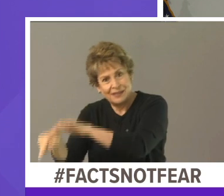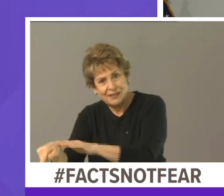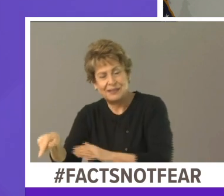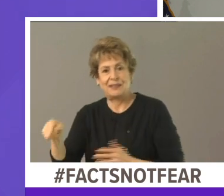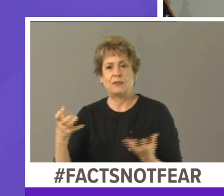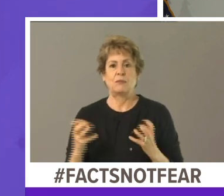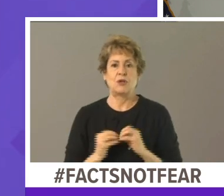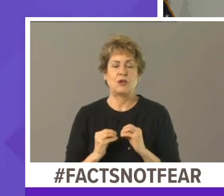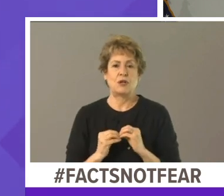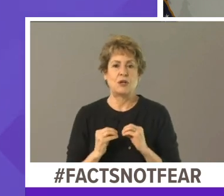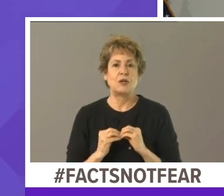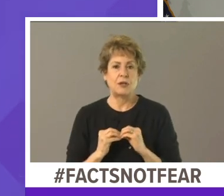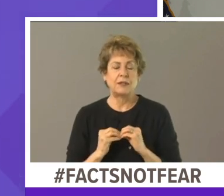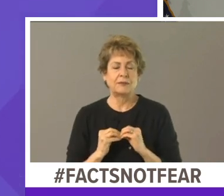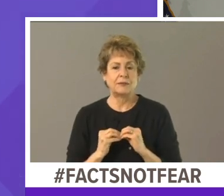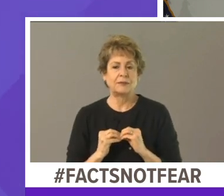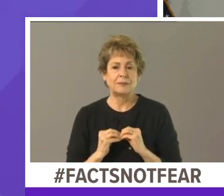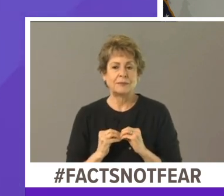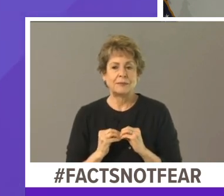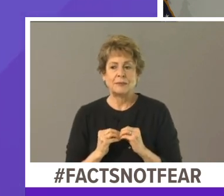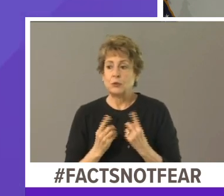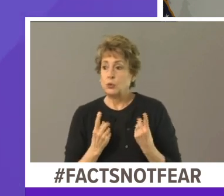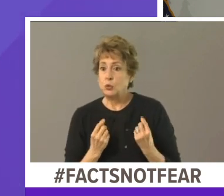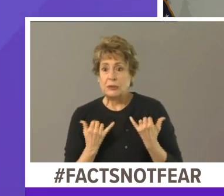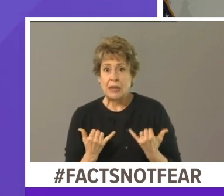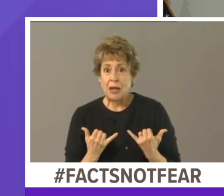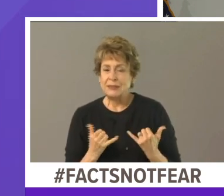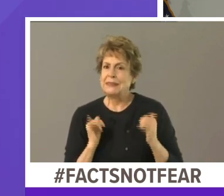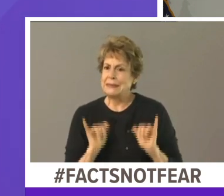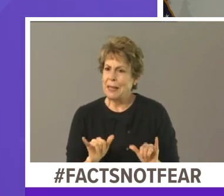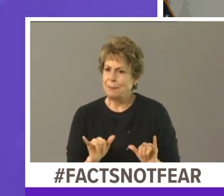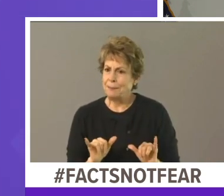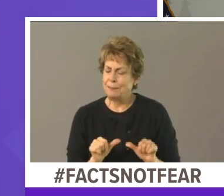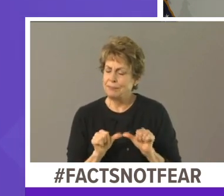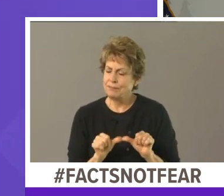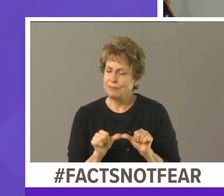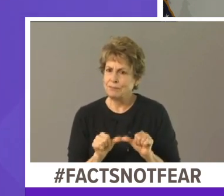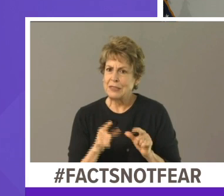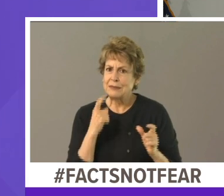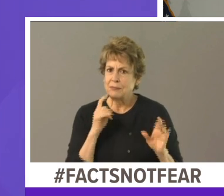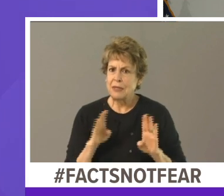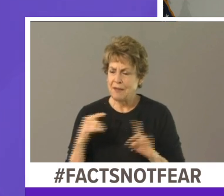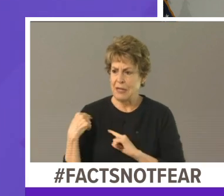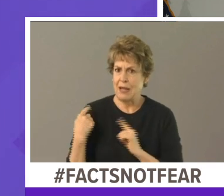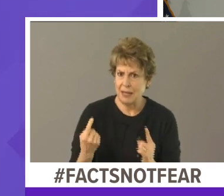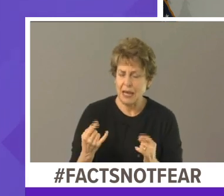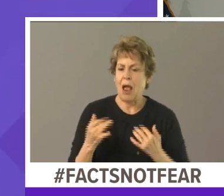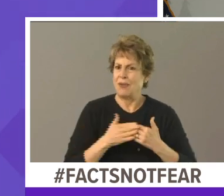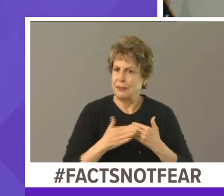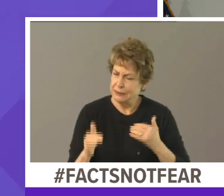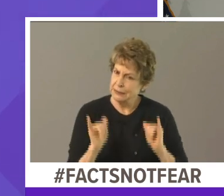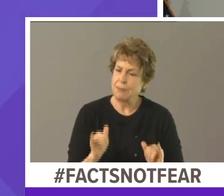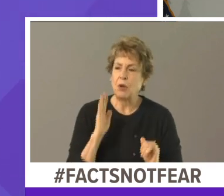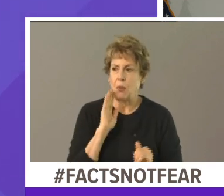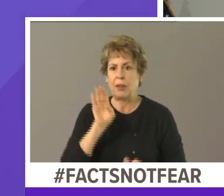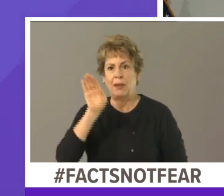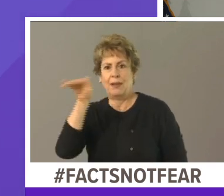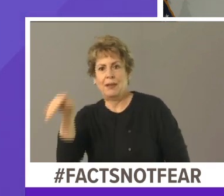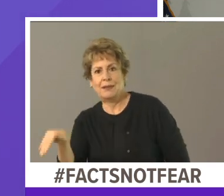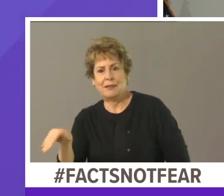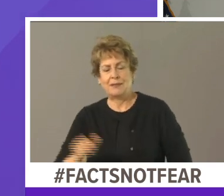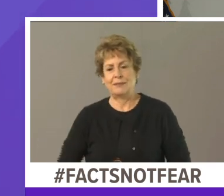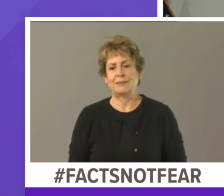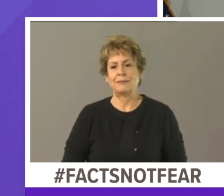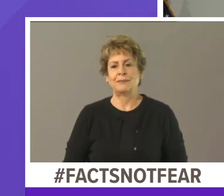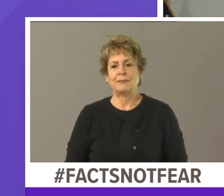we're doing right now, but much of this gives us reason to be very cautious, but